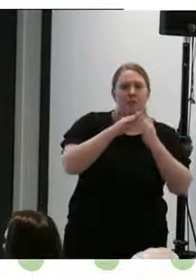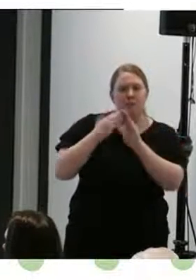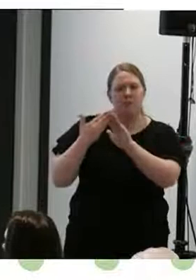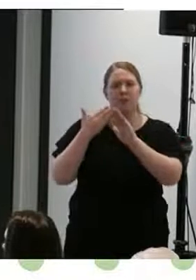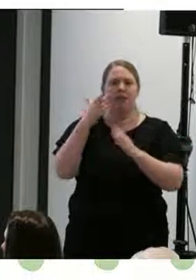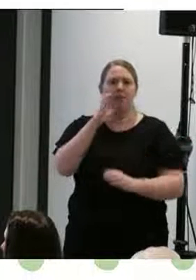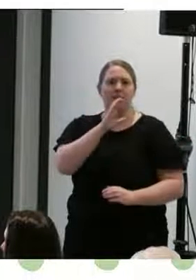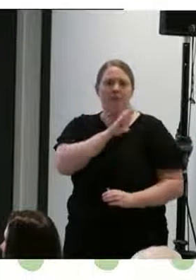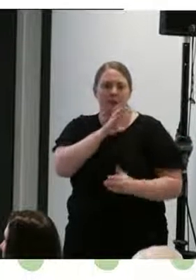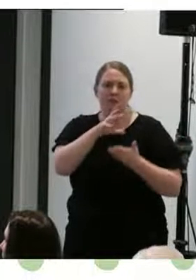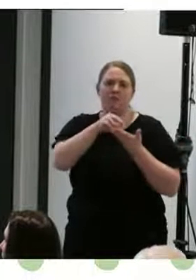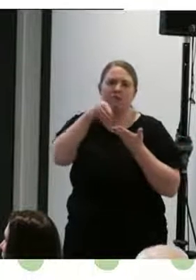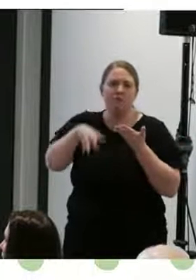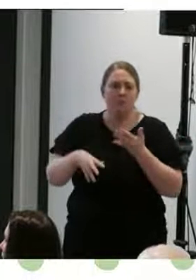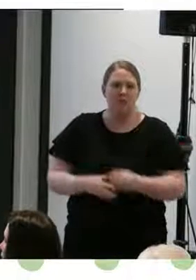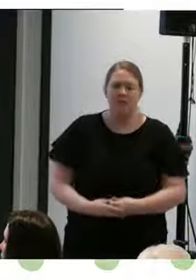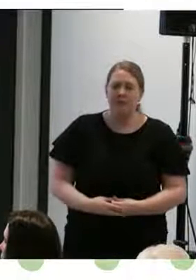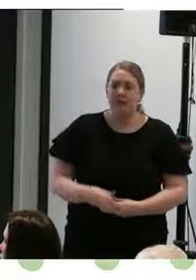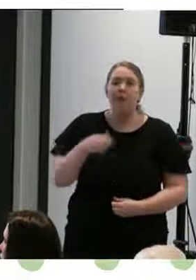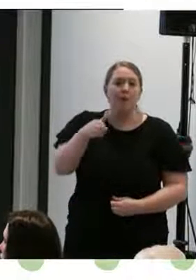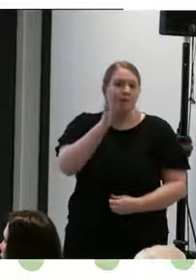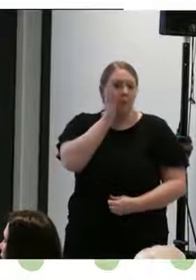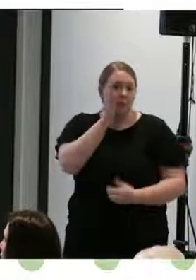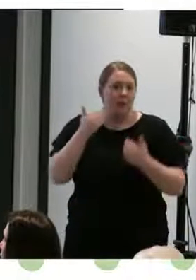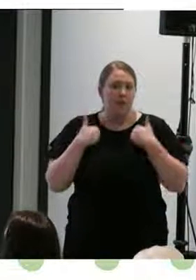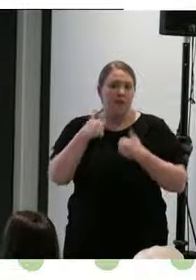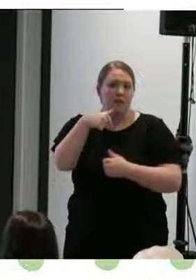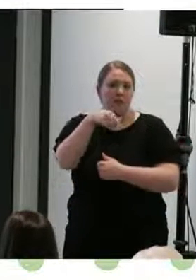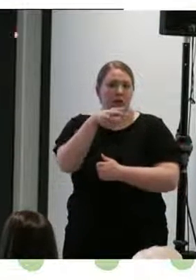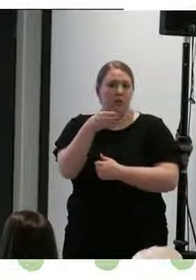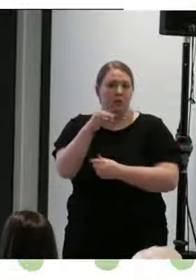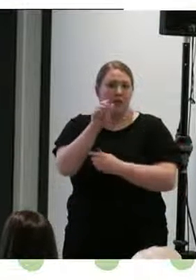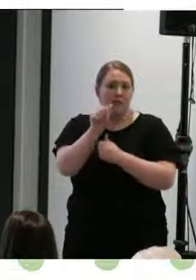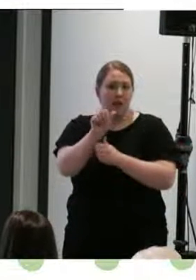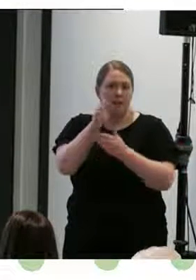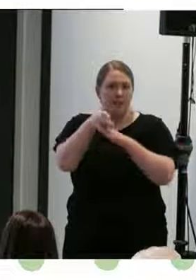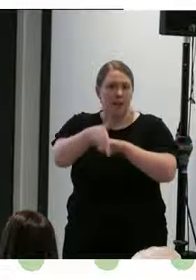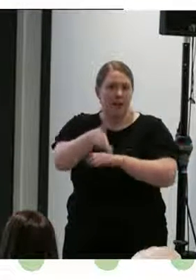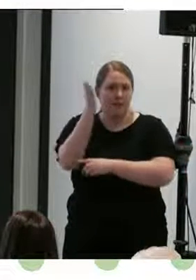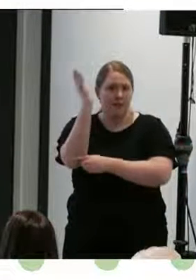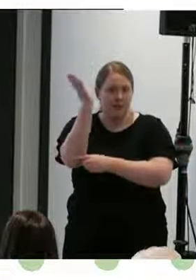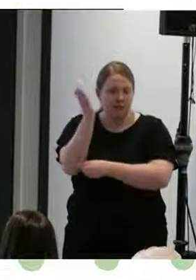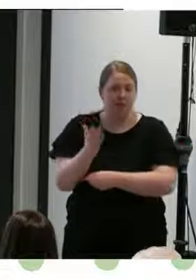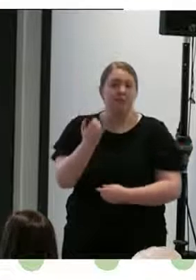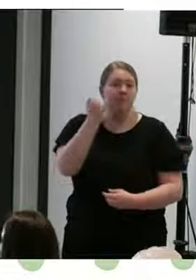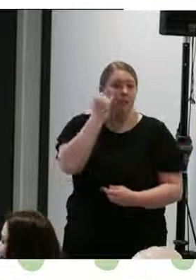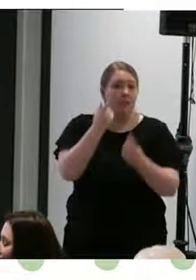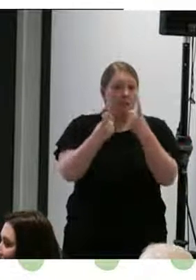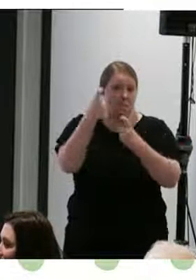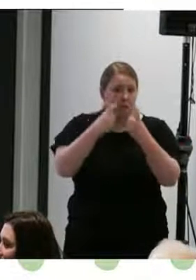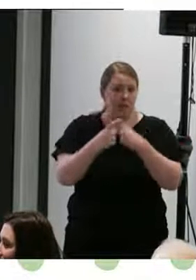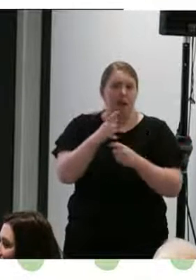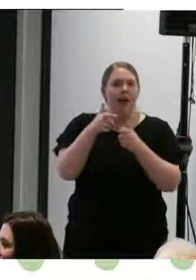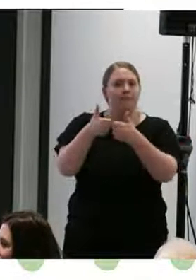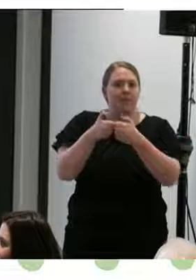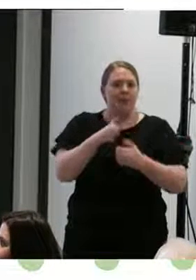reminder, there will be a Q&A session after the lecture. If you have a question, please text it to